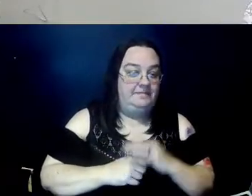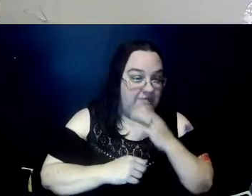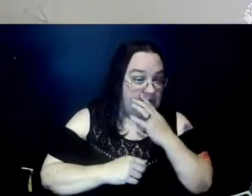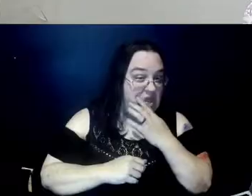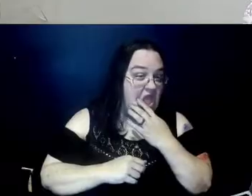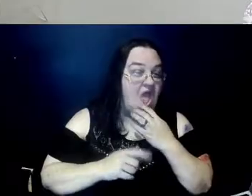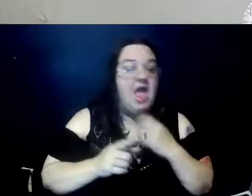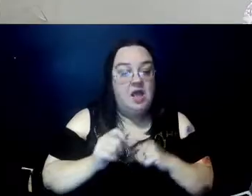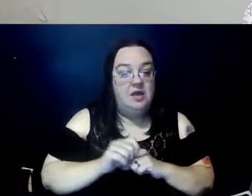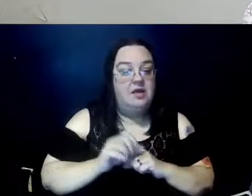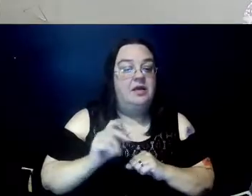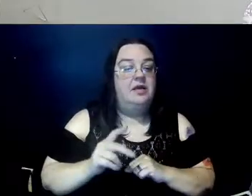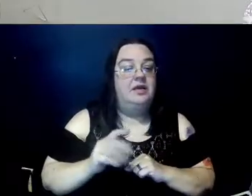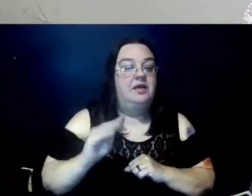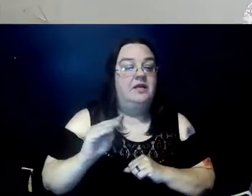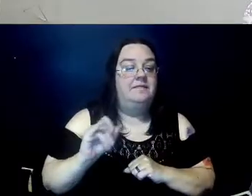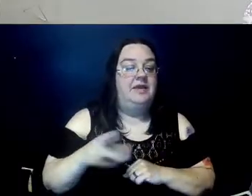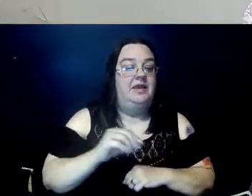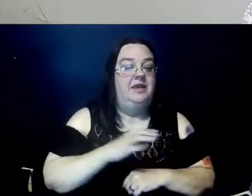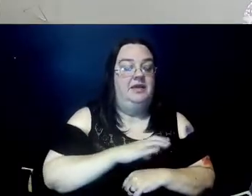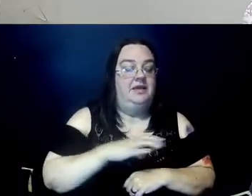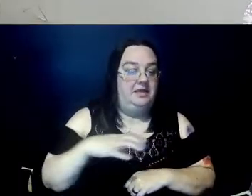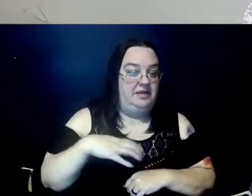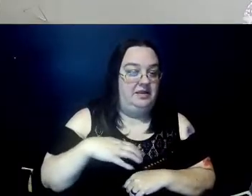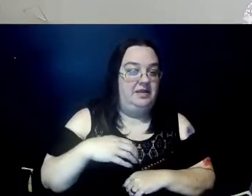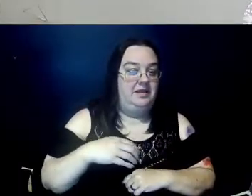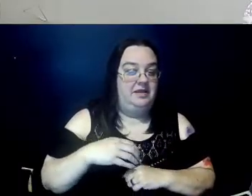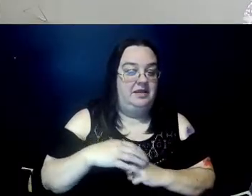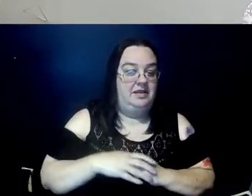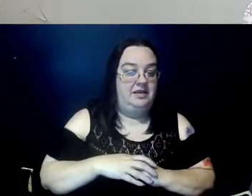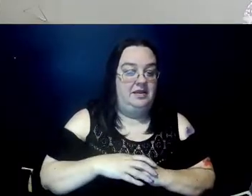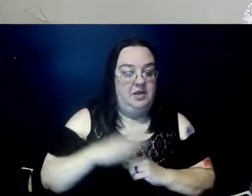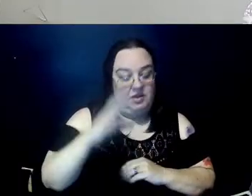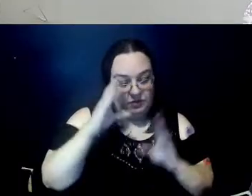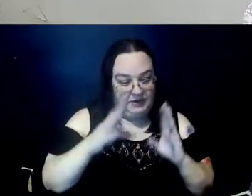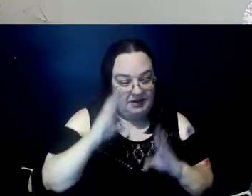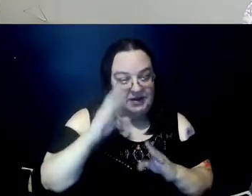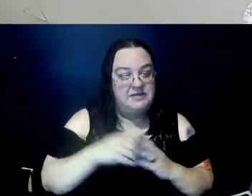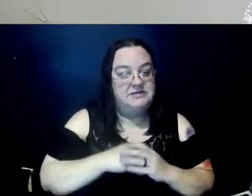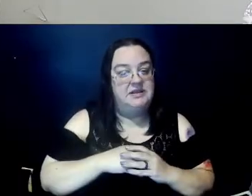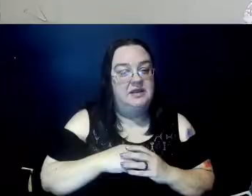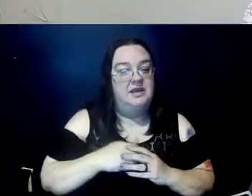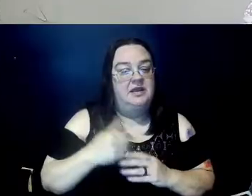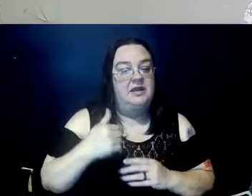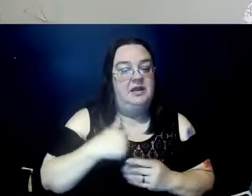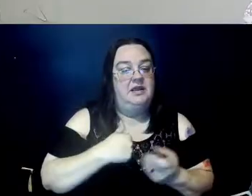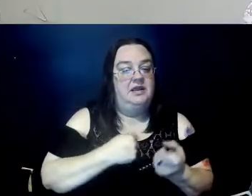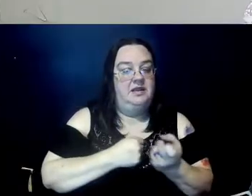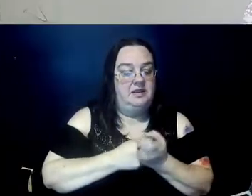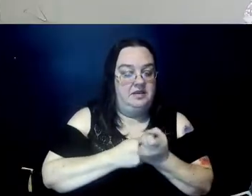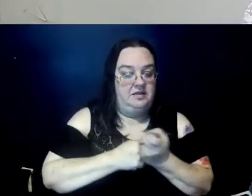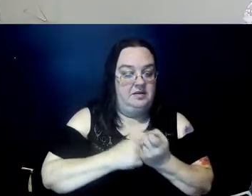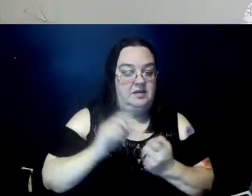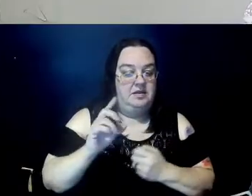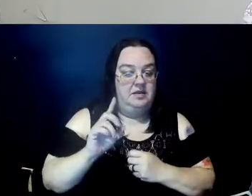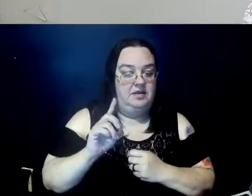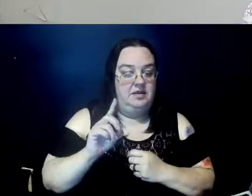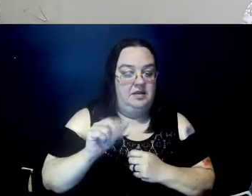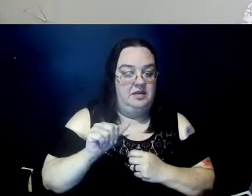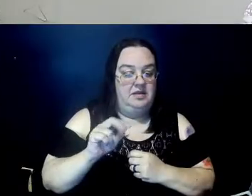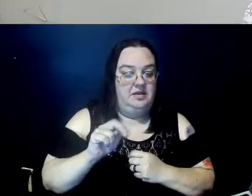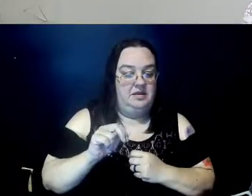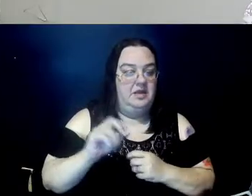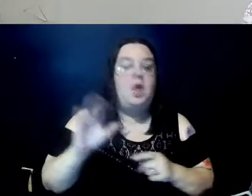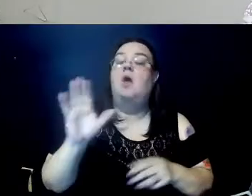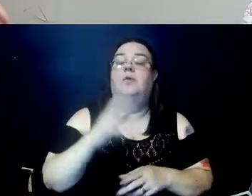Okay. Mayor and council, greetings. I support Dan Smith's. Your